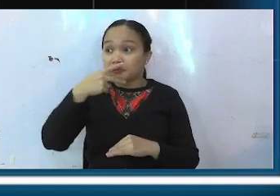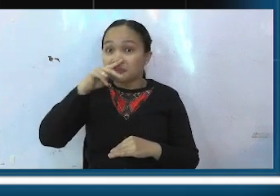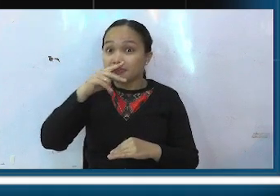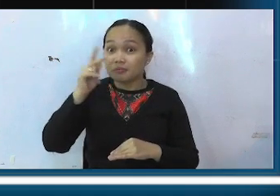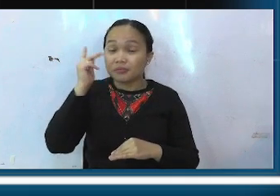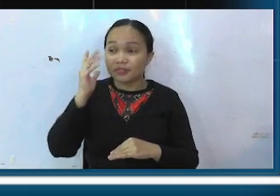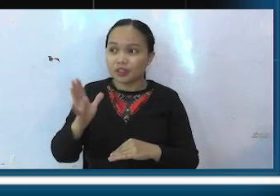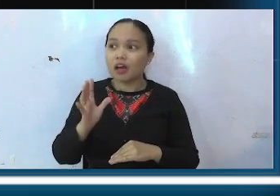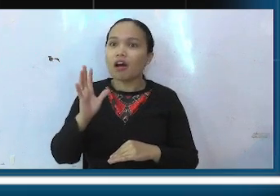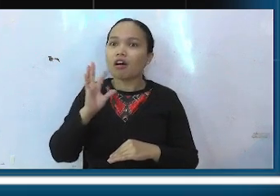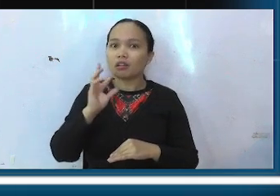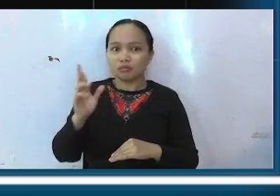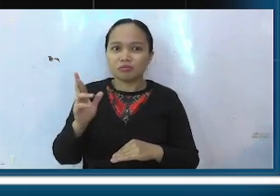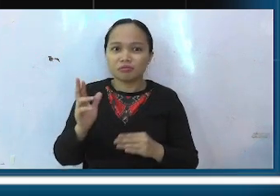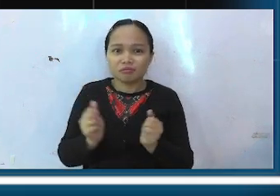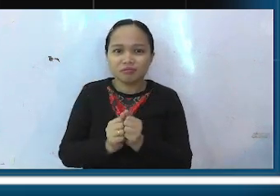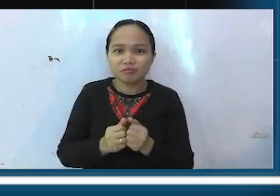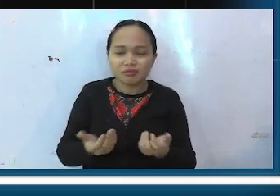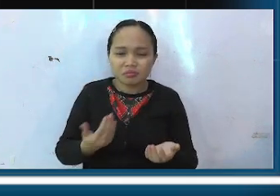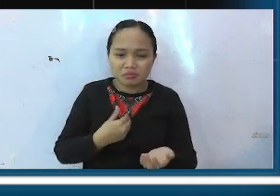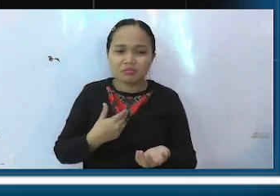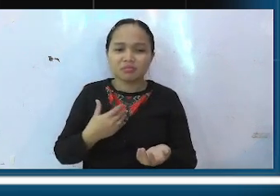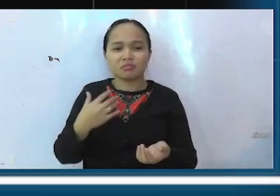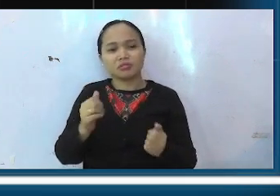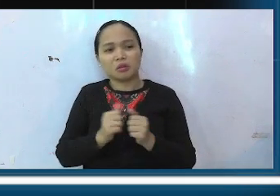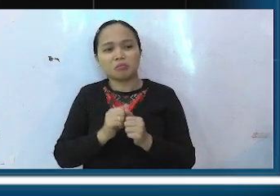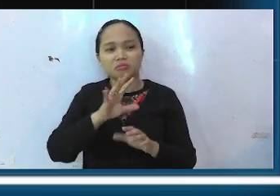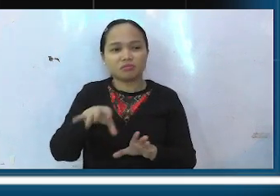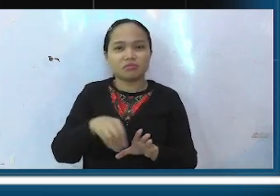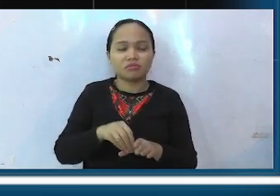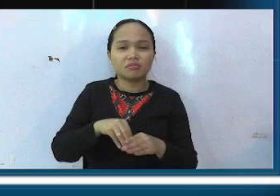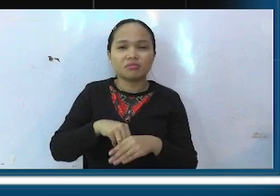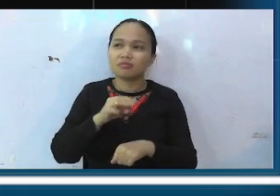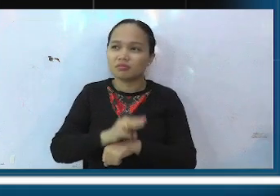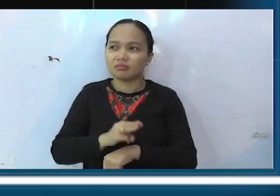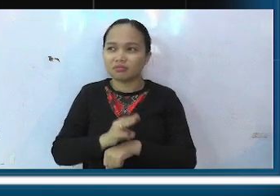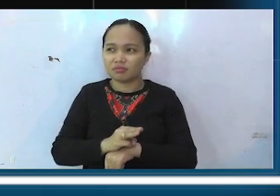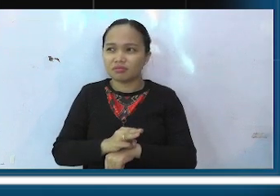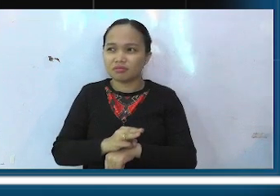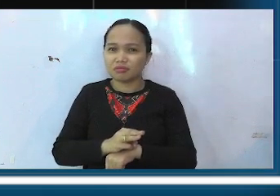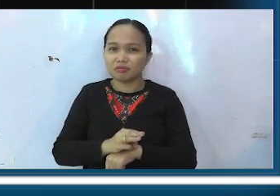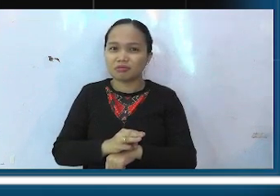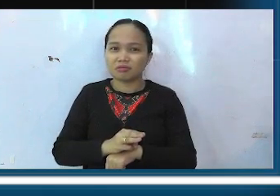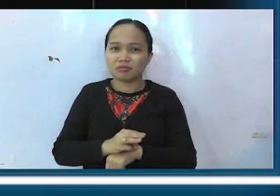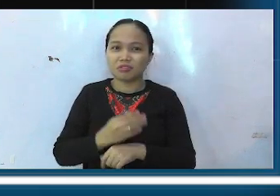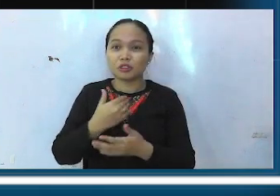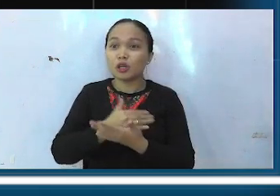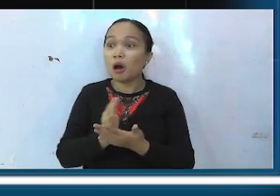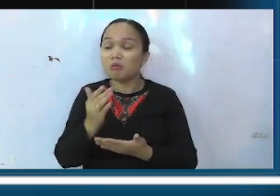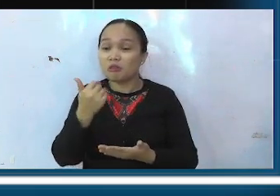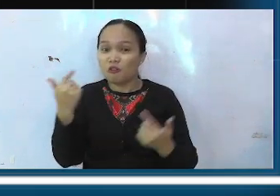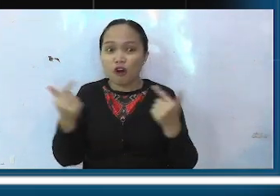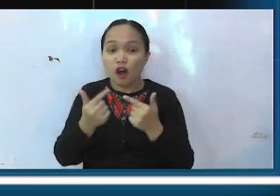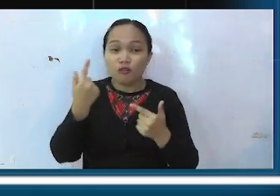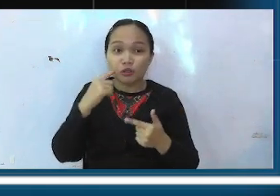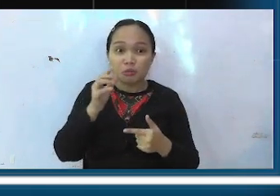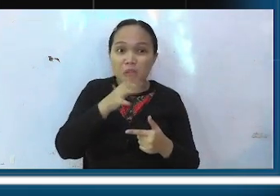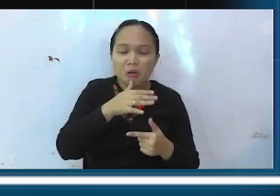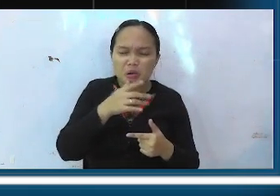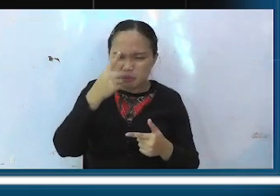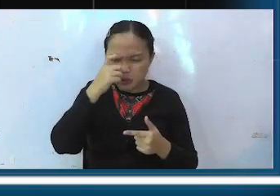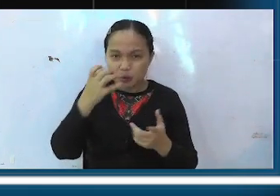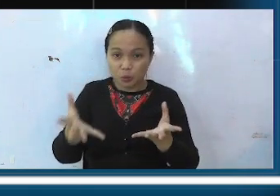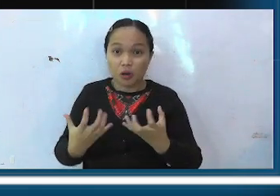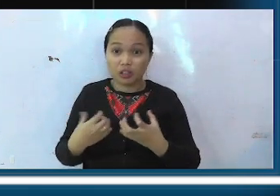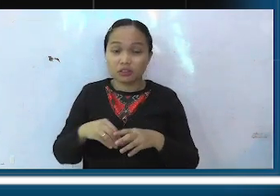are with me. They're joining the ministry. They even fight for their moms just to be in the ministry. You know,